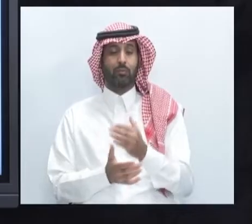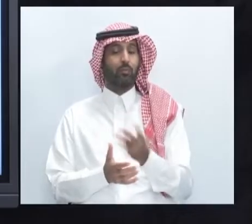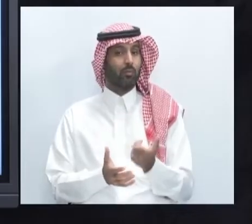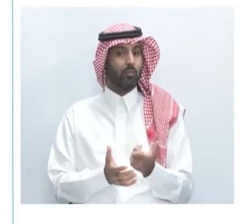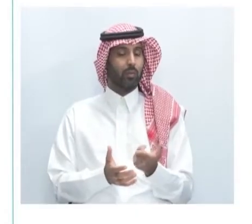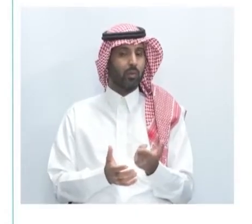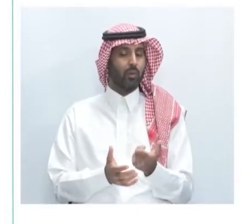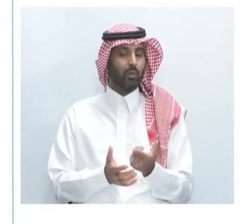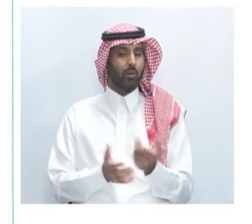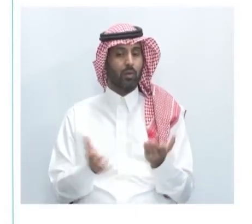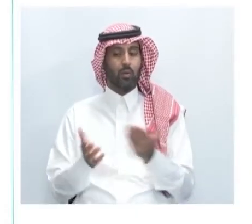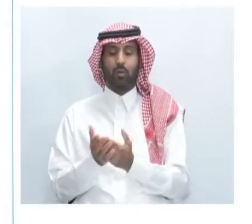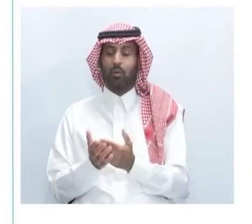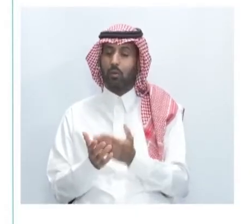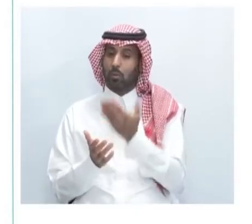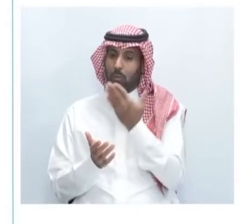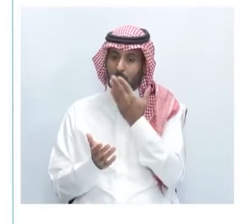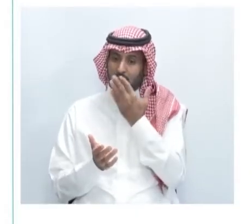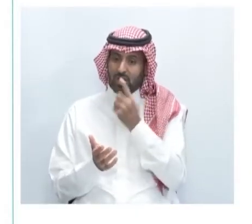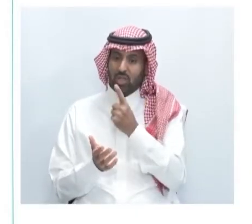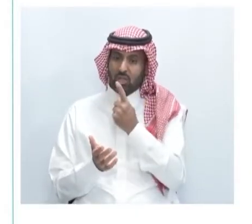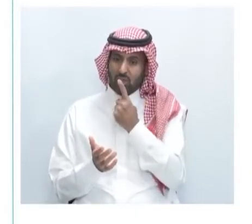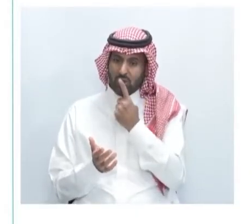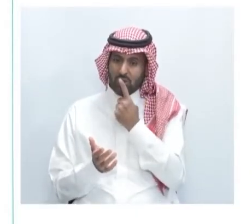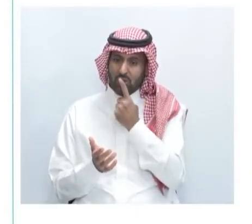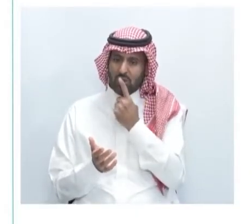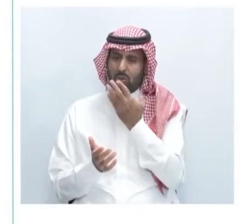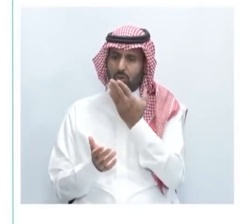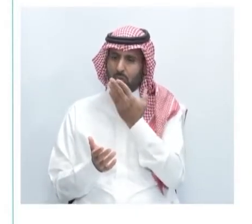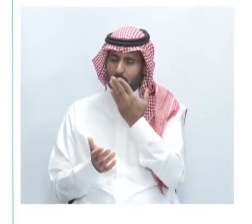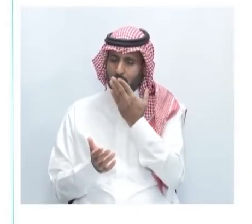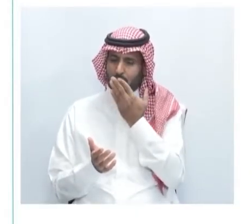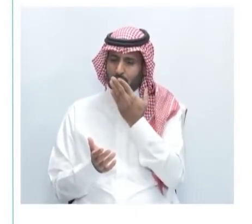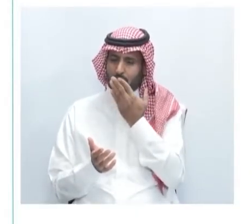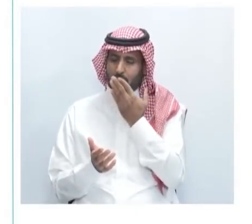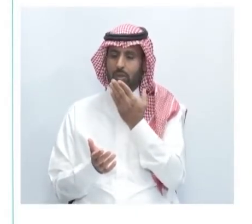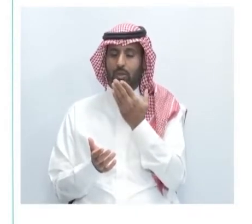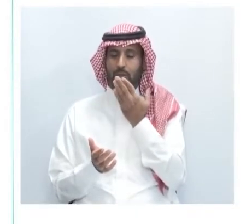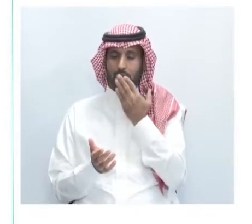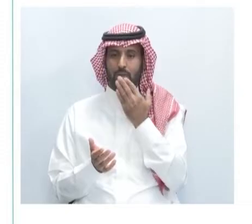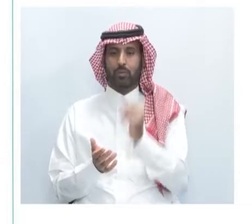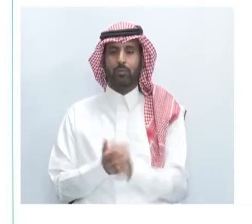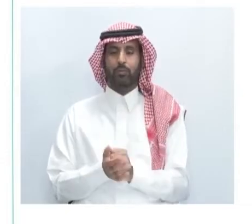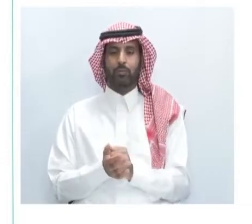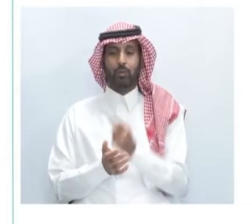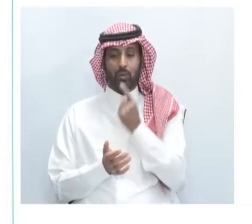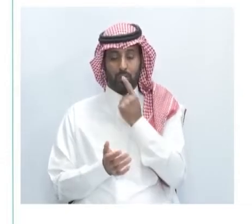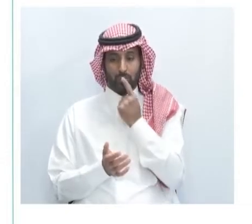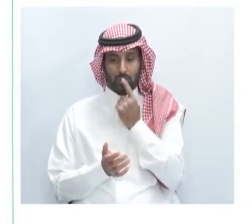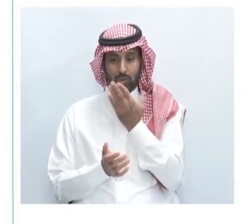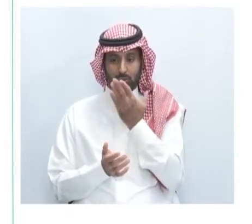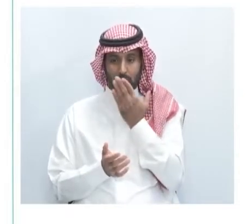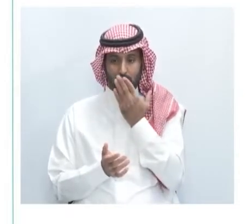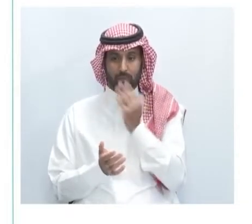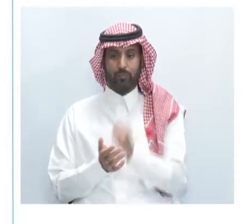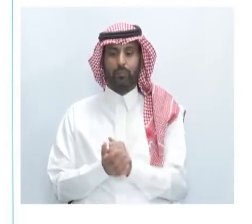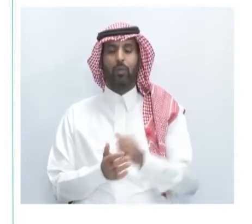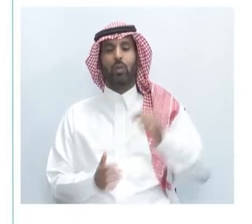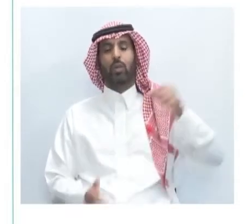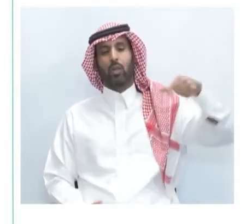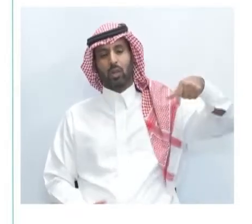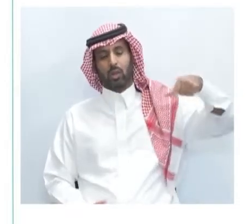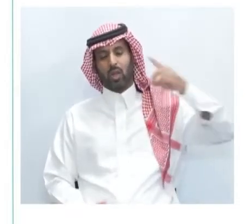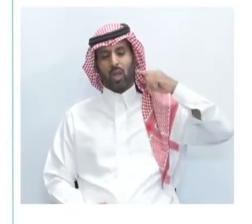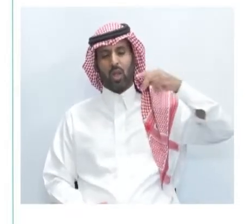so, and we have another person here. He is what? Quiet, quiet. So we have